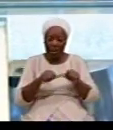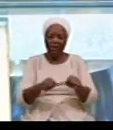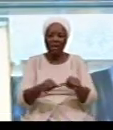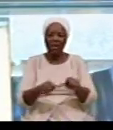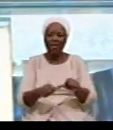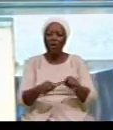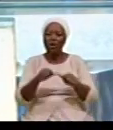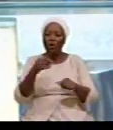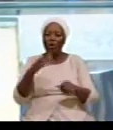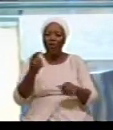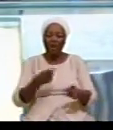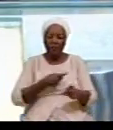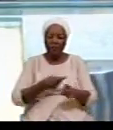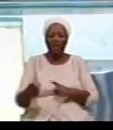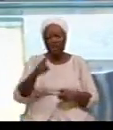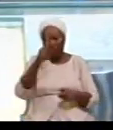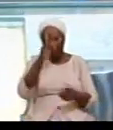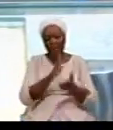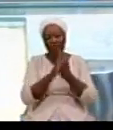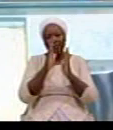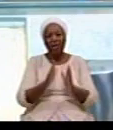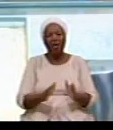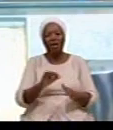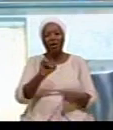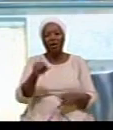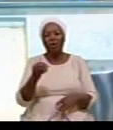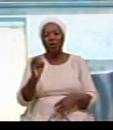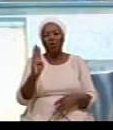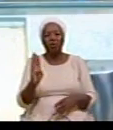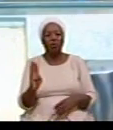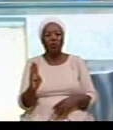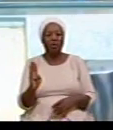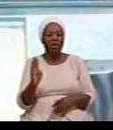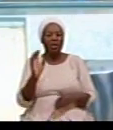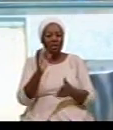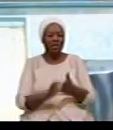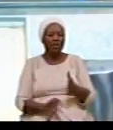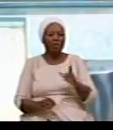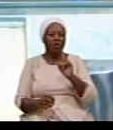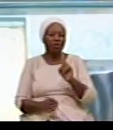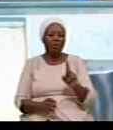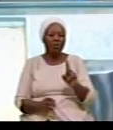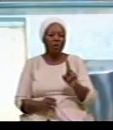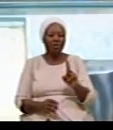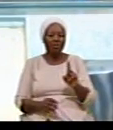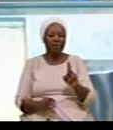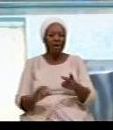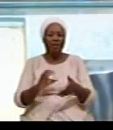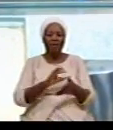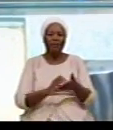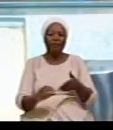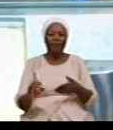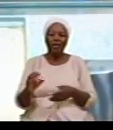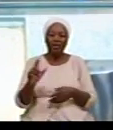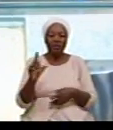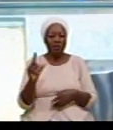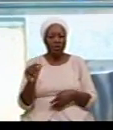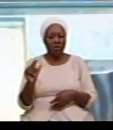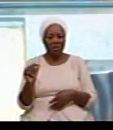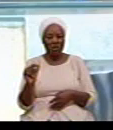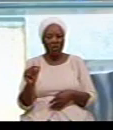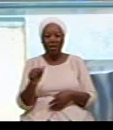the afflicted saint. Job chapter 1, I read from verse 20,